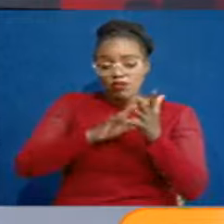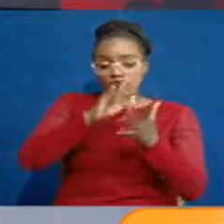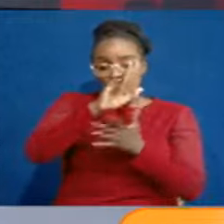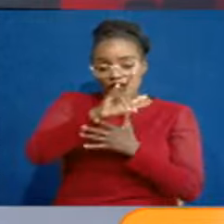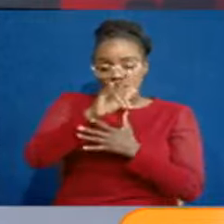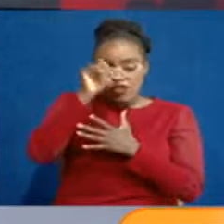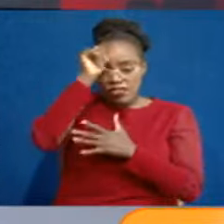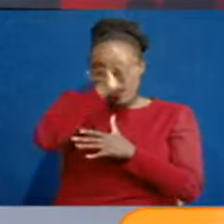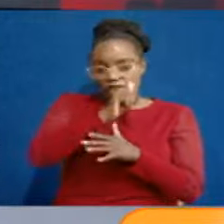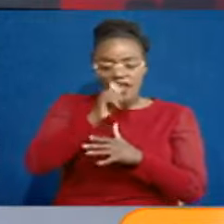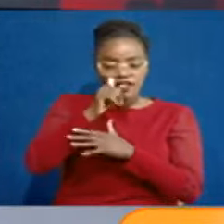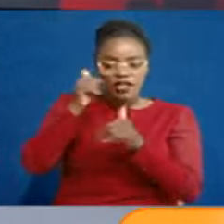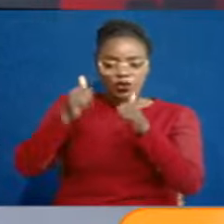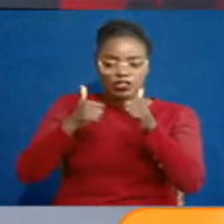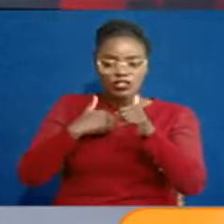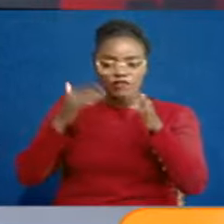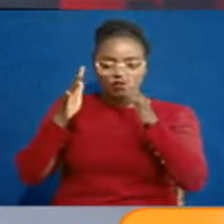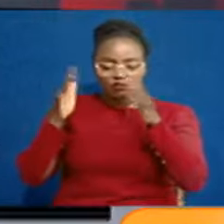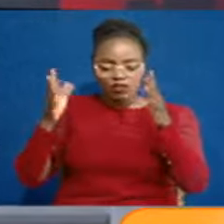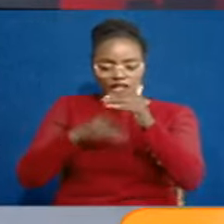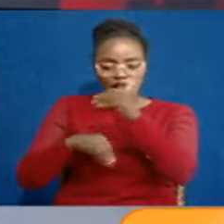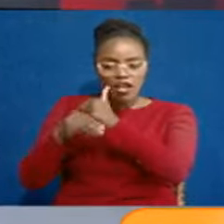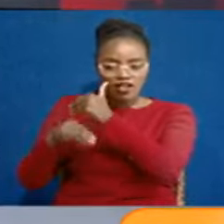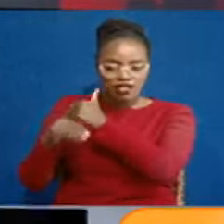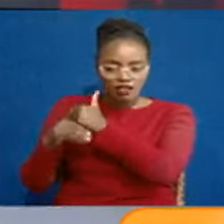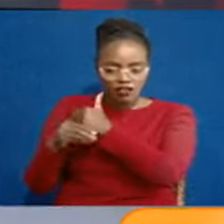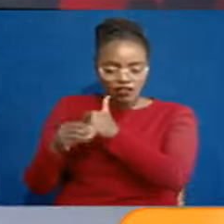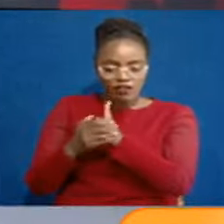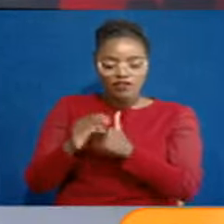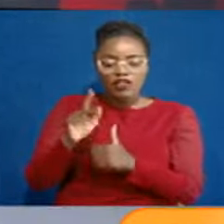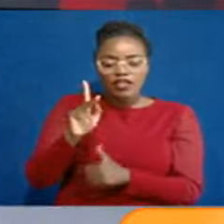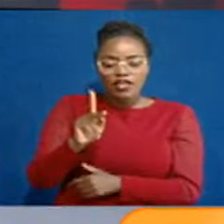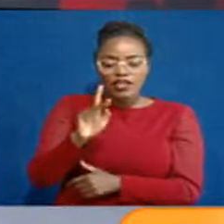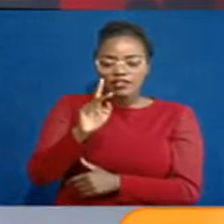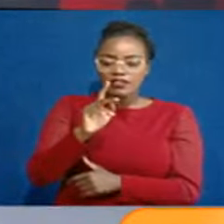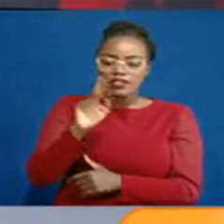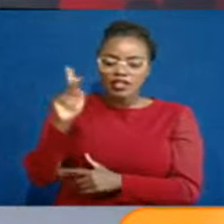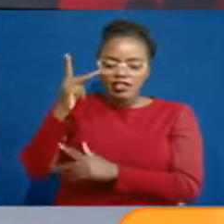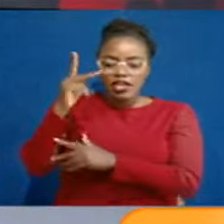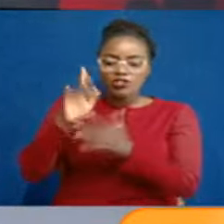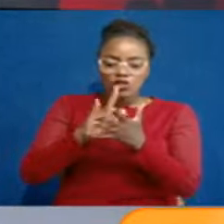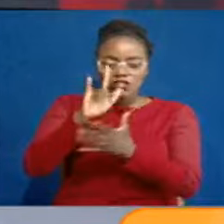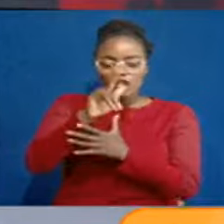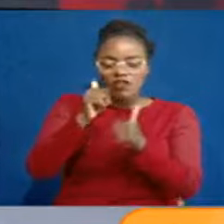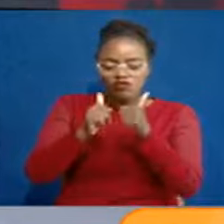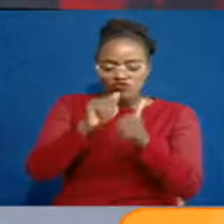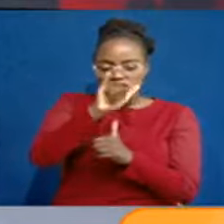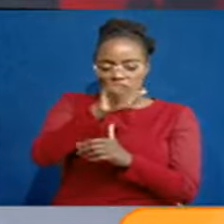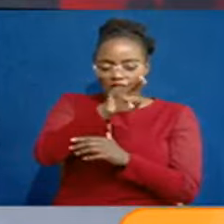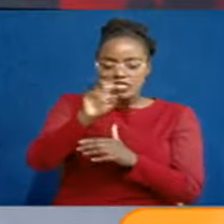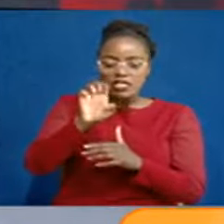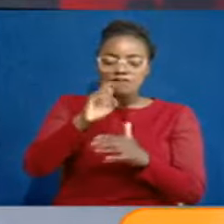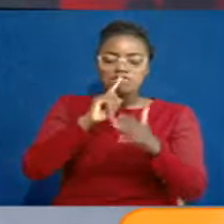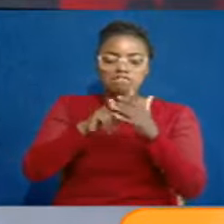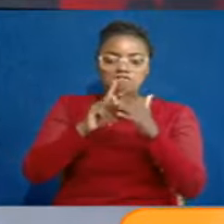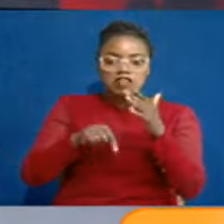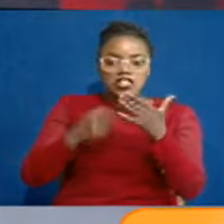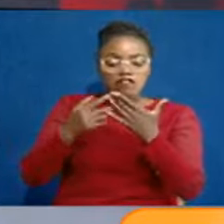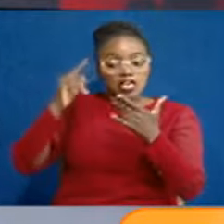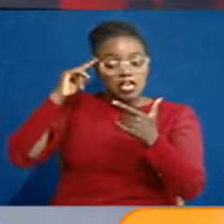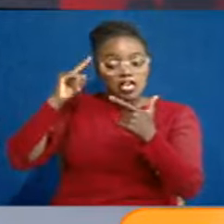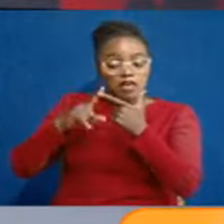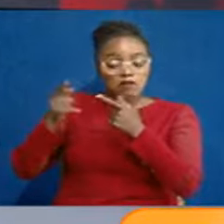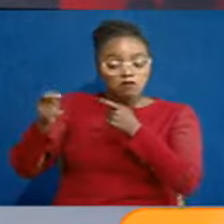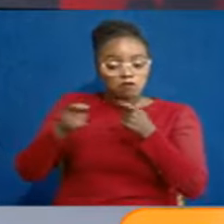Gulf region will significantly increase. Kenya Tourism Board CEO June Chepkeme said Kenya aims to attract 5